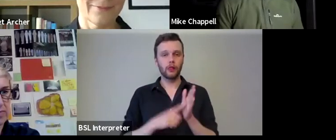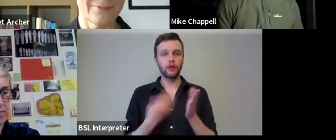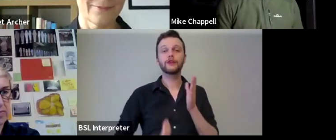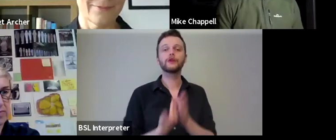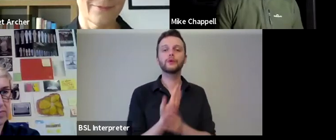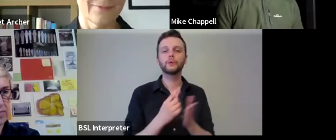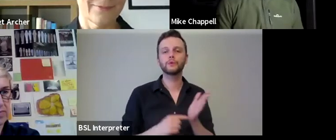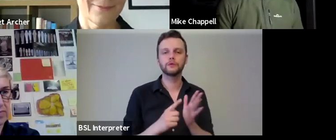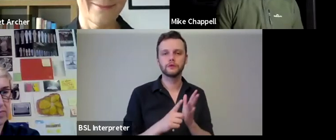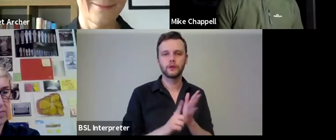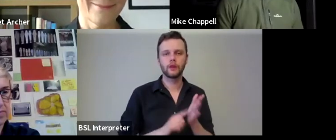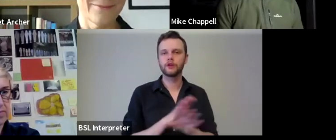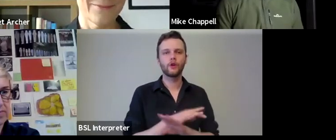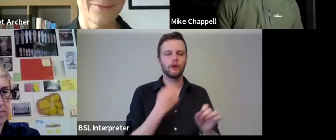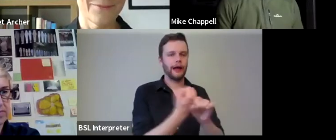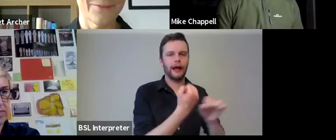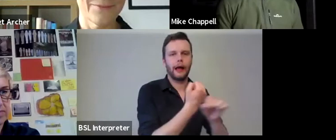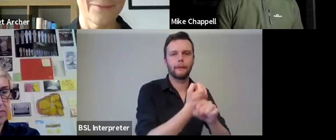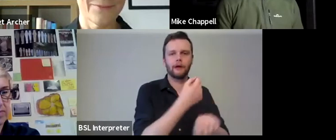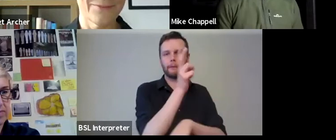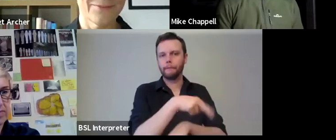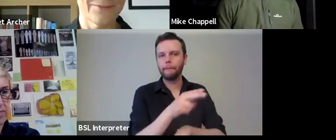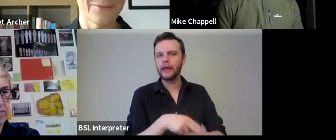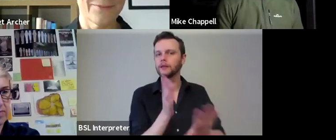not a hammer, not a paintbrush, not this, the new tool